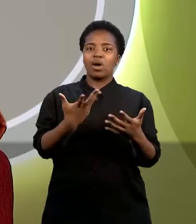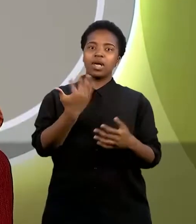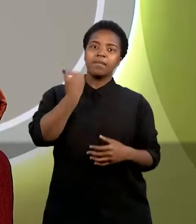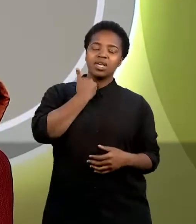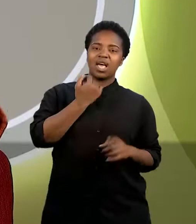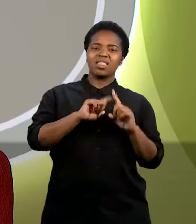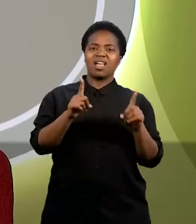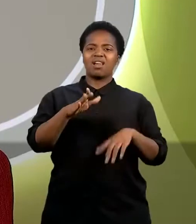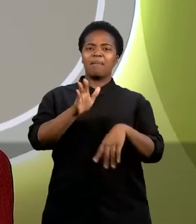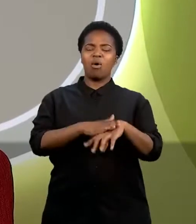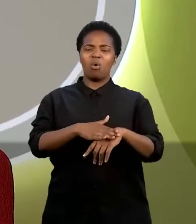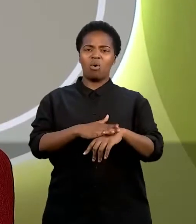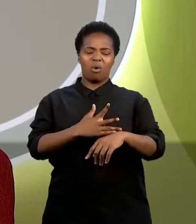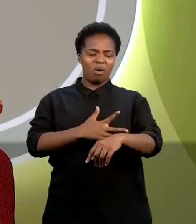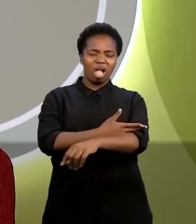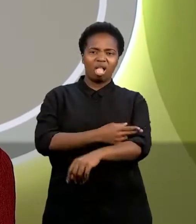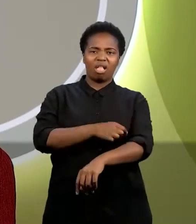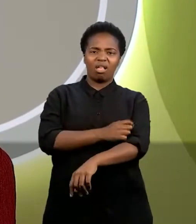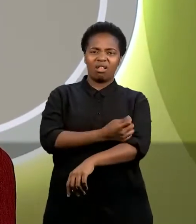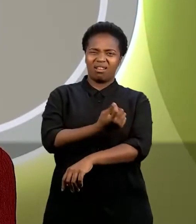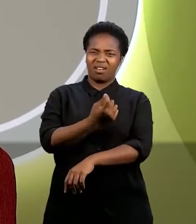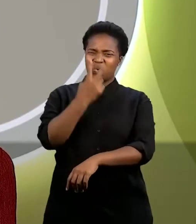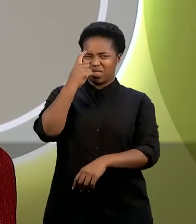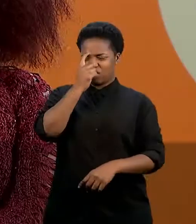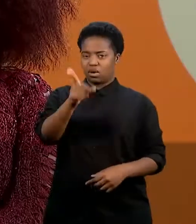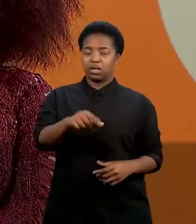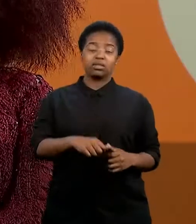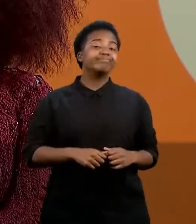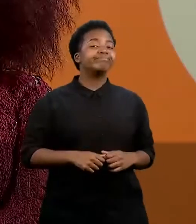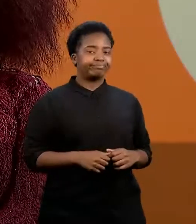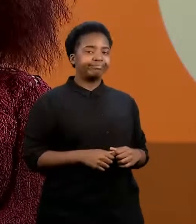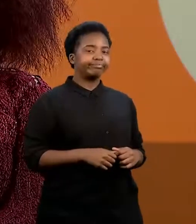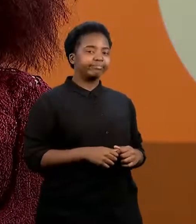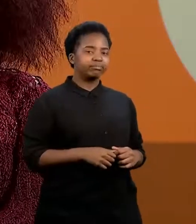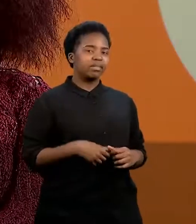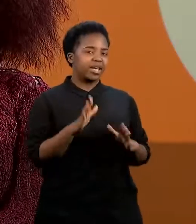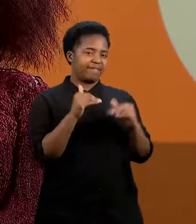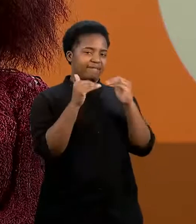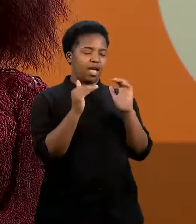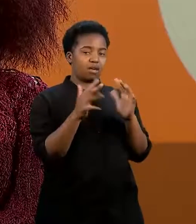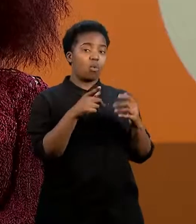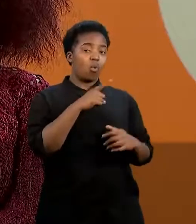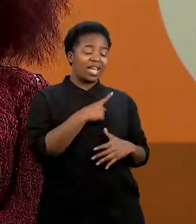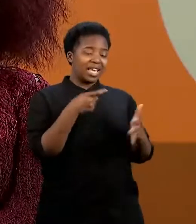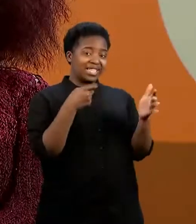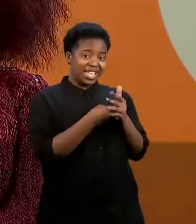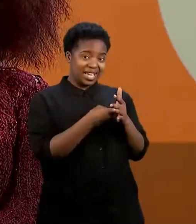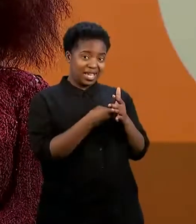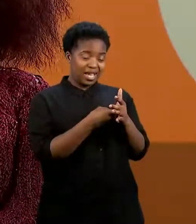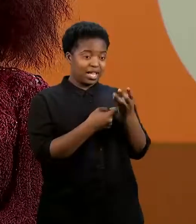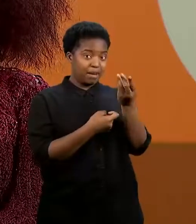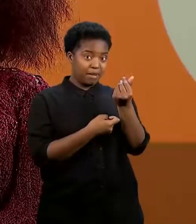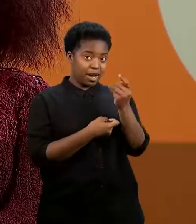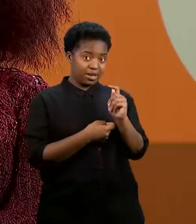di a tura hape jwa le ke lo patala motho di etsa ngwana o e bona ile jwang thuyo. Yeah, it is like extra cost, but at the end